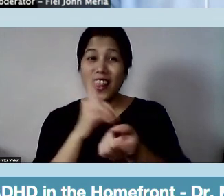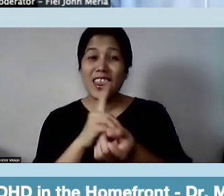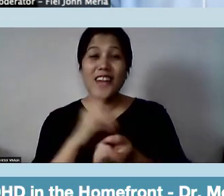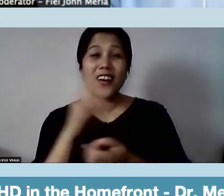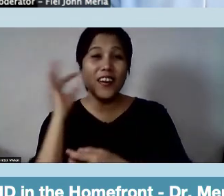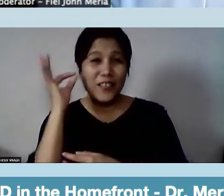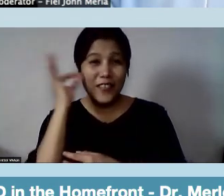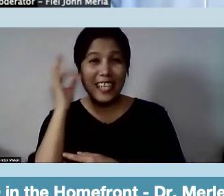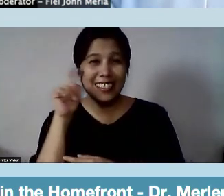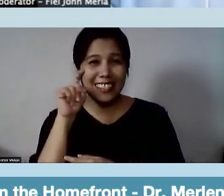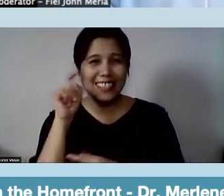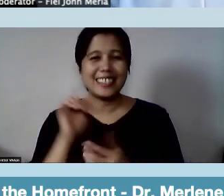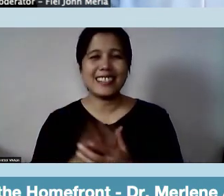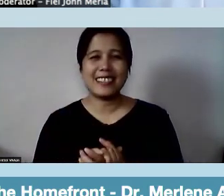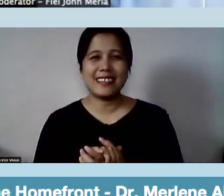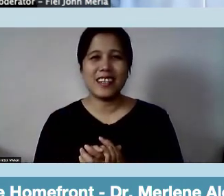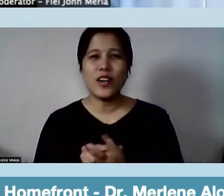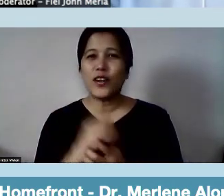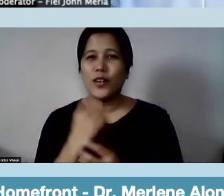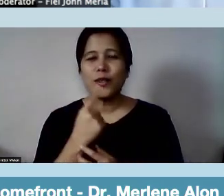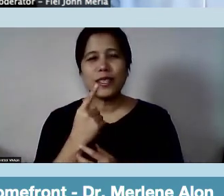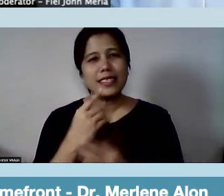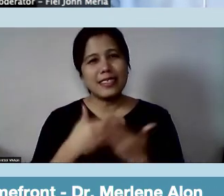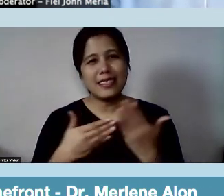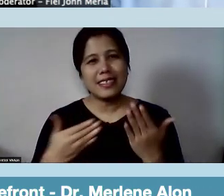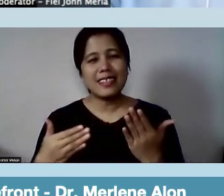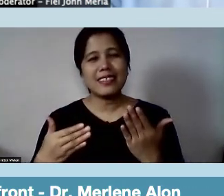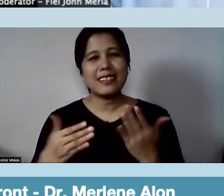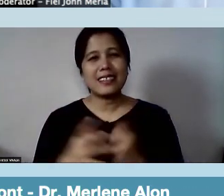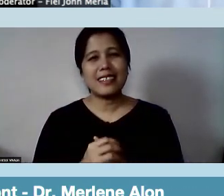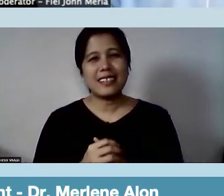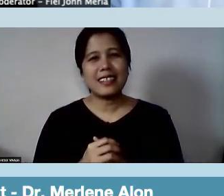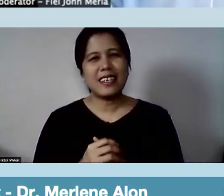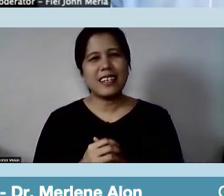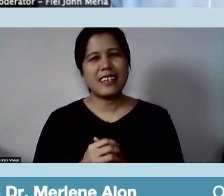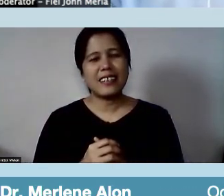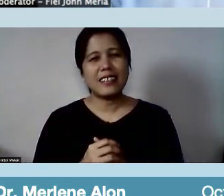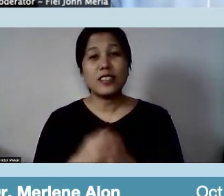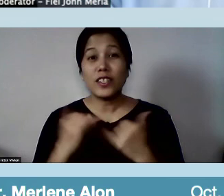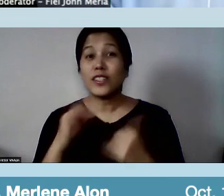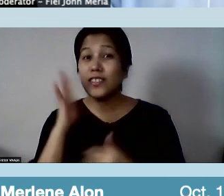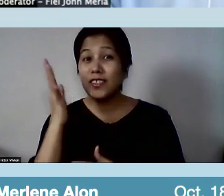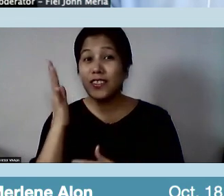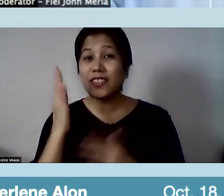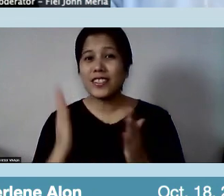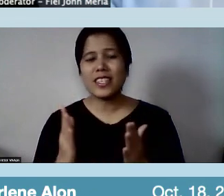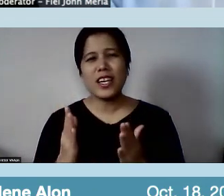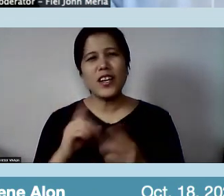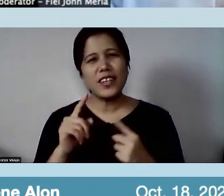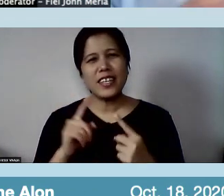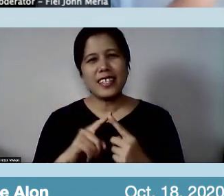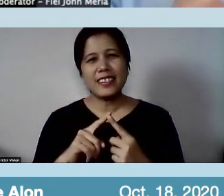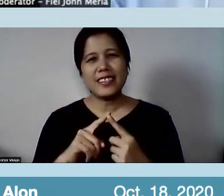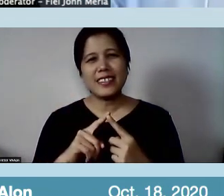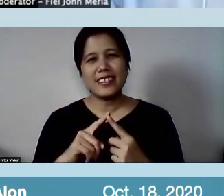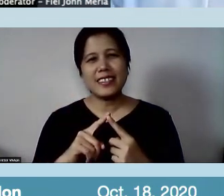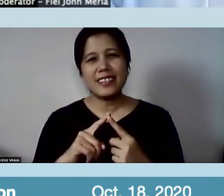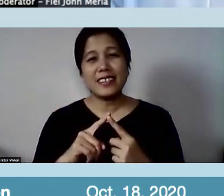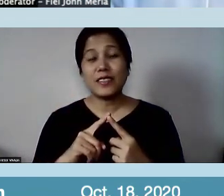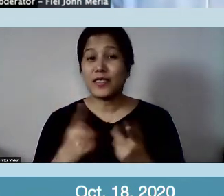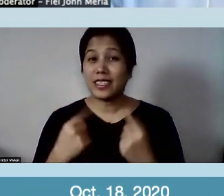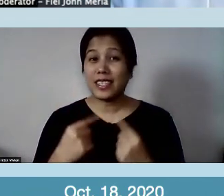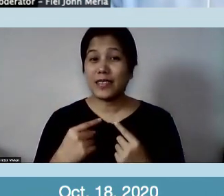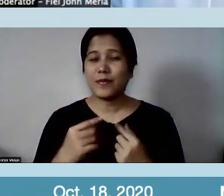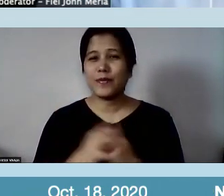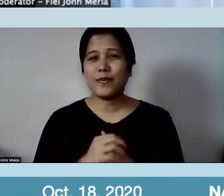mean, some of the things there, like the talk today really brought it home to me, like me coming from the